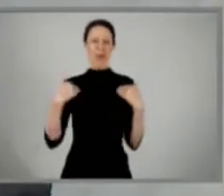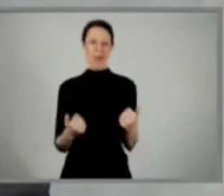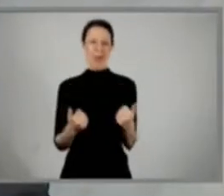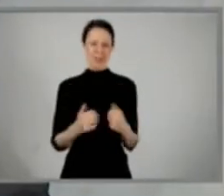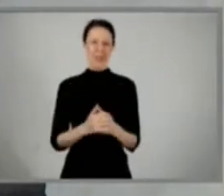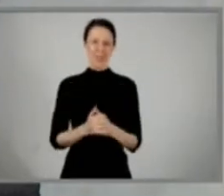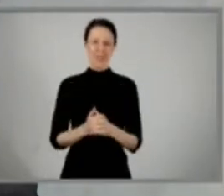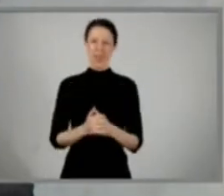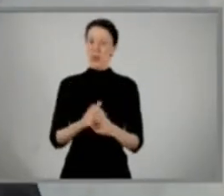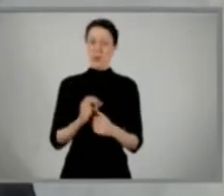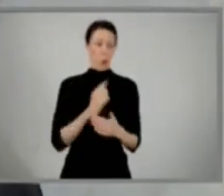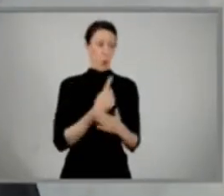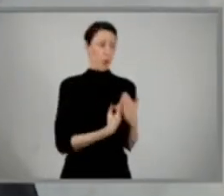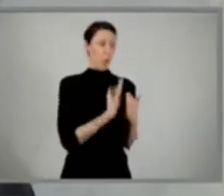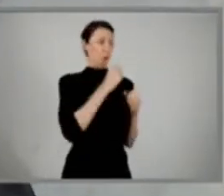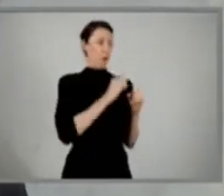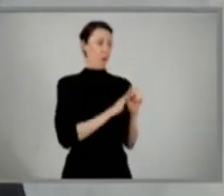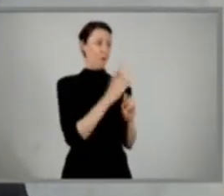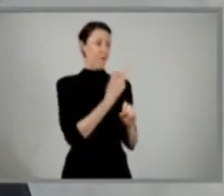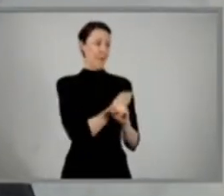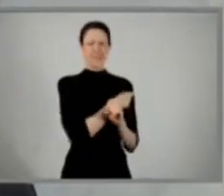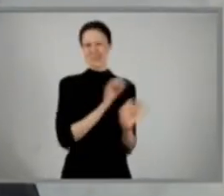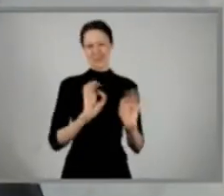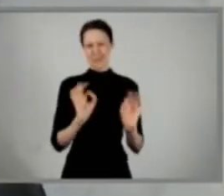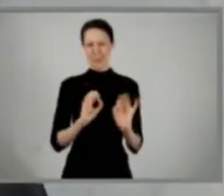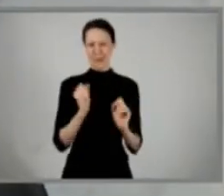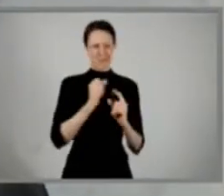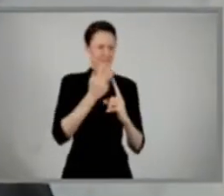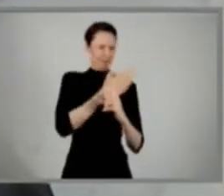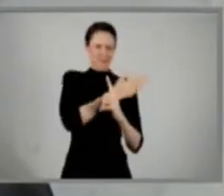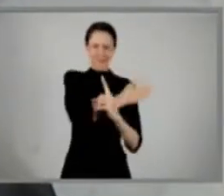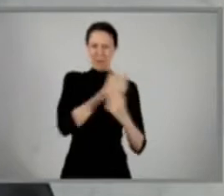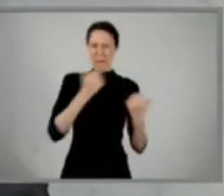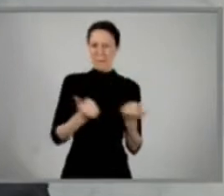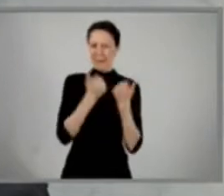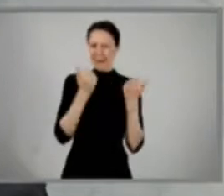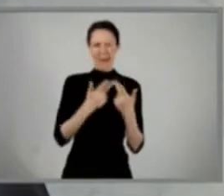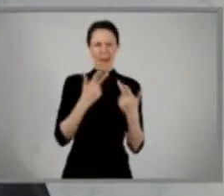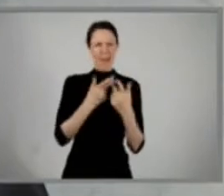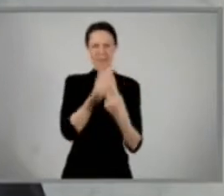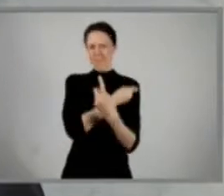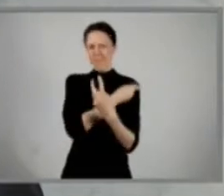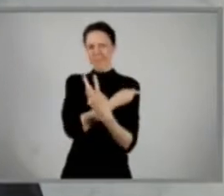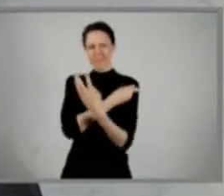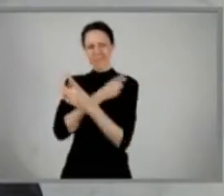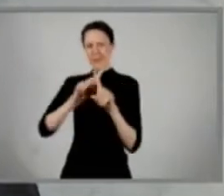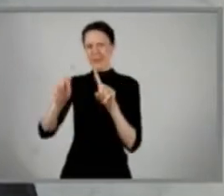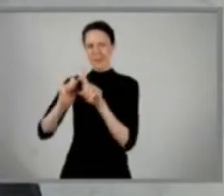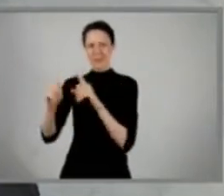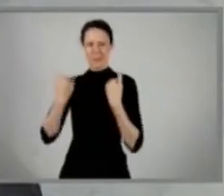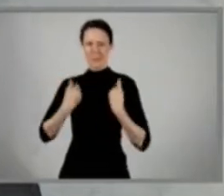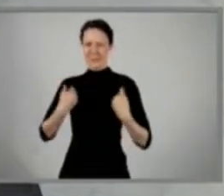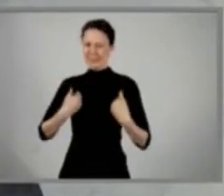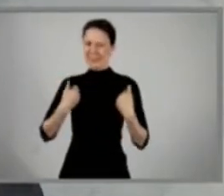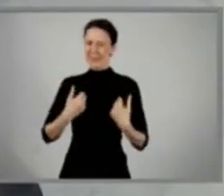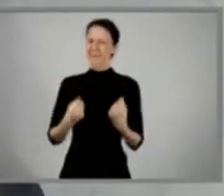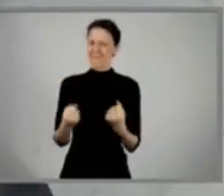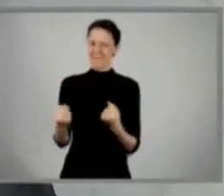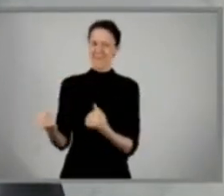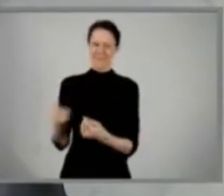program. We roll out new immunisation programs often. But I would say this has particular